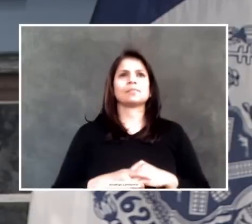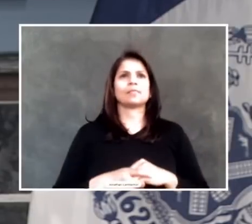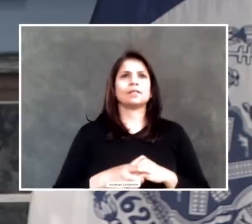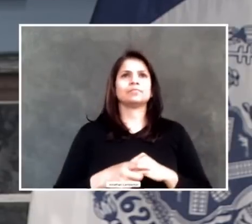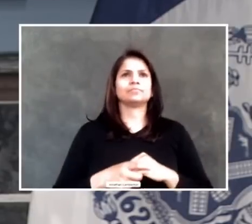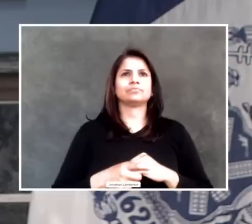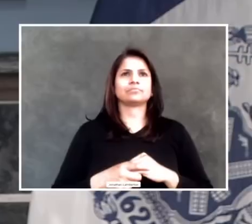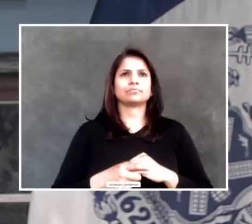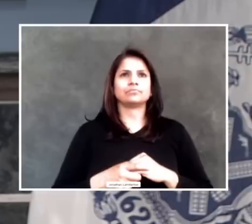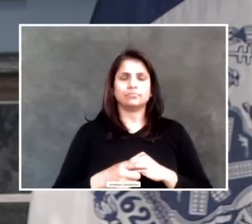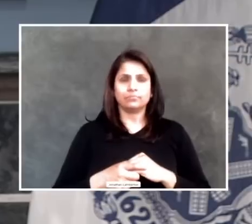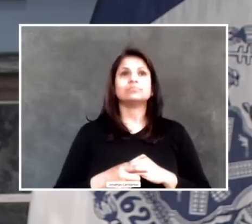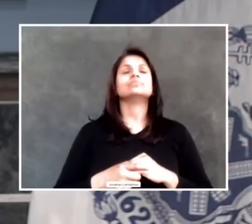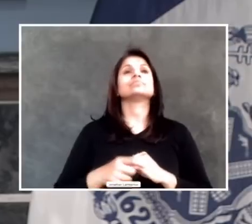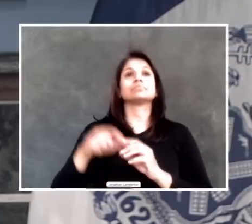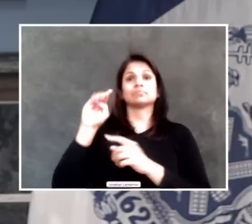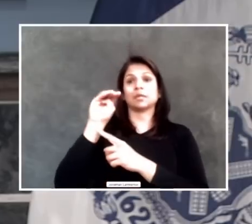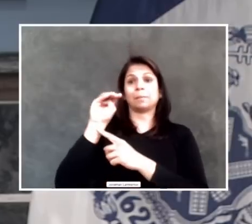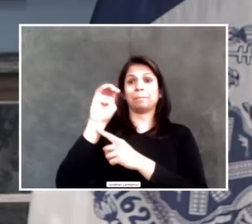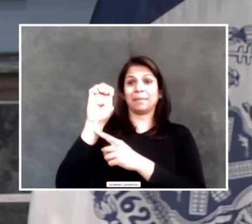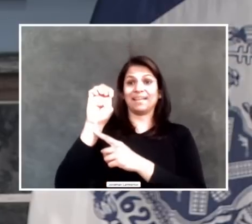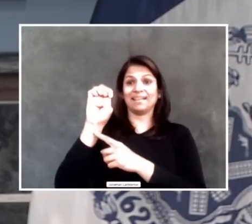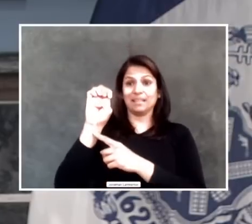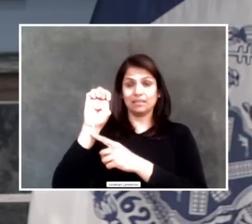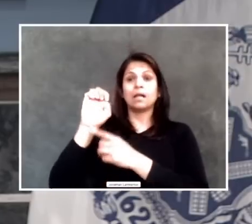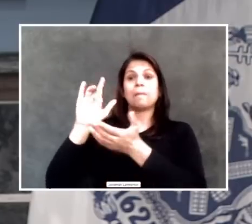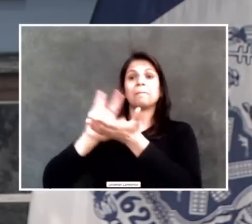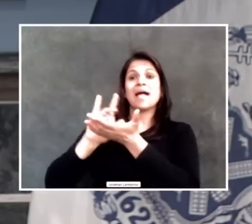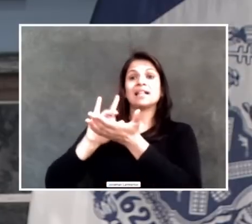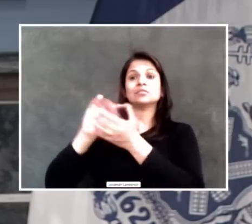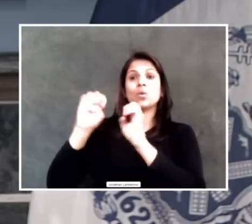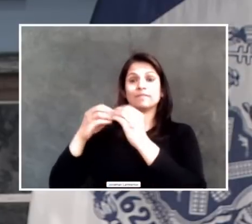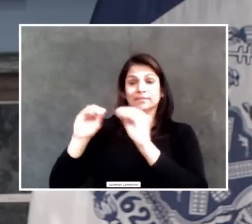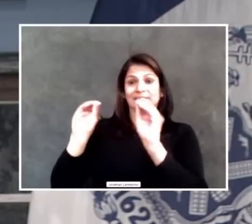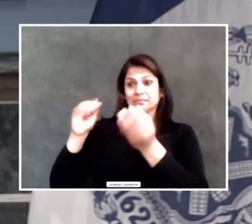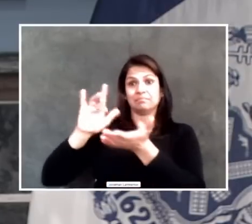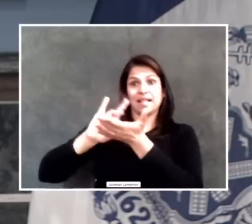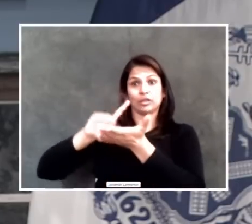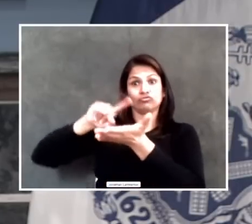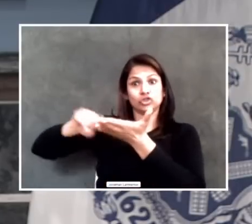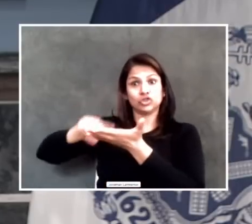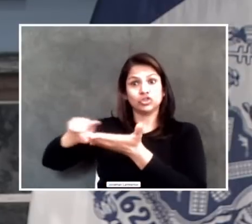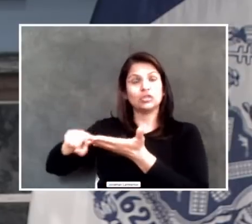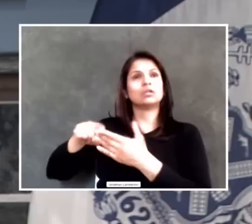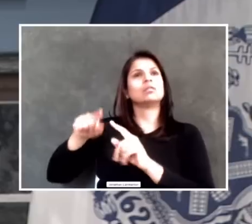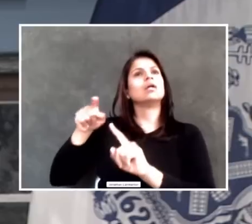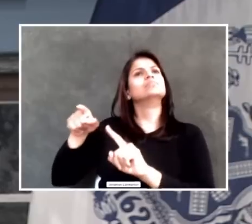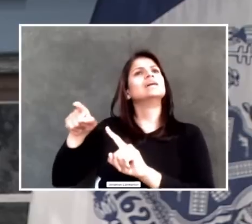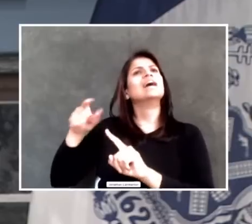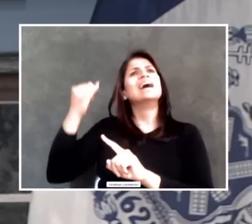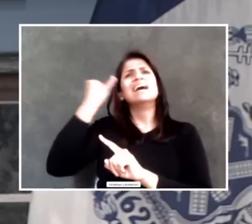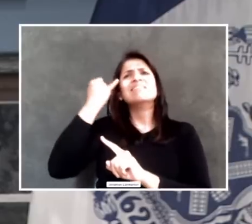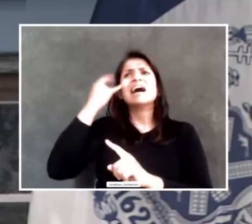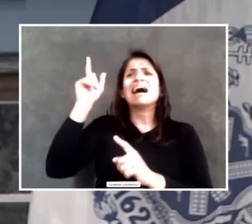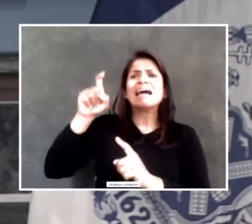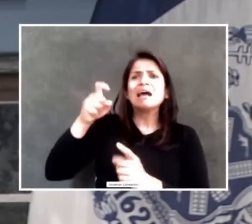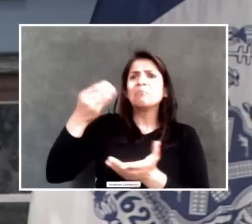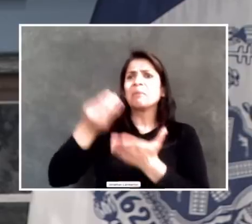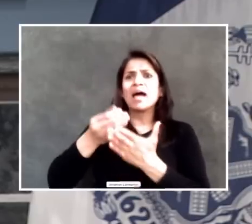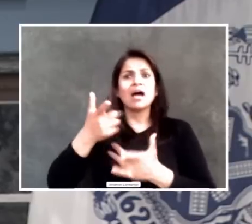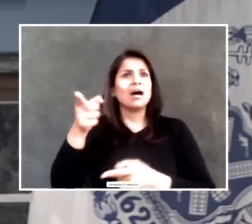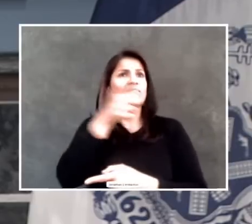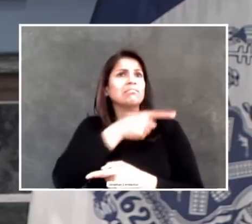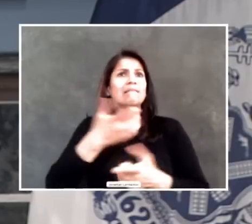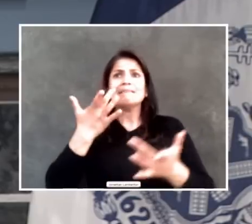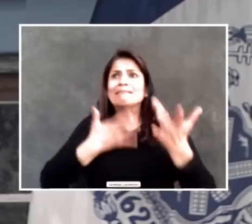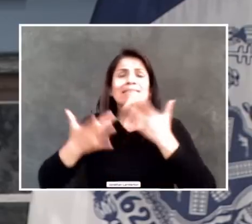federal personnel and federal support, and they got it. But they'll get anything they need from us as well. Because I don't want families to go through this